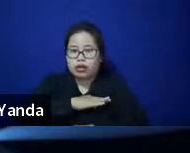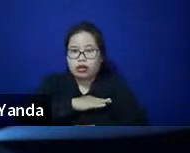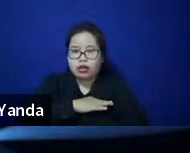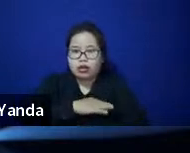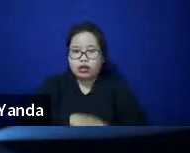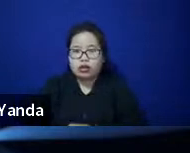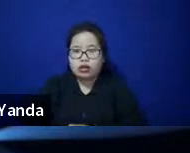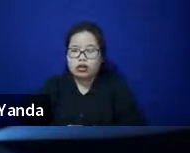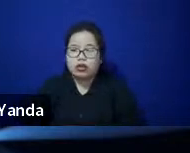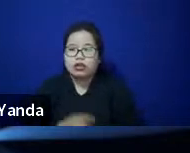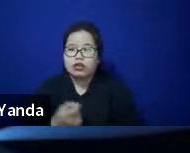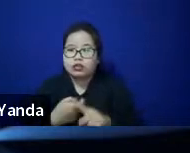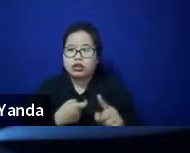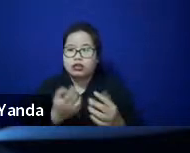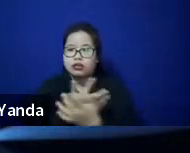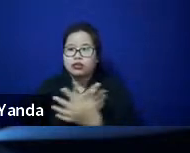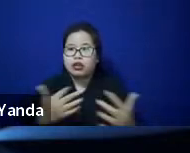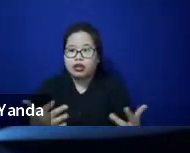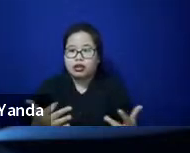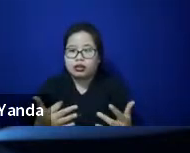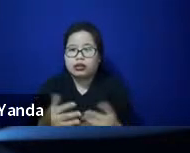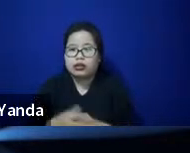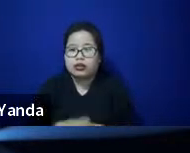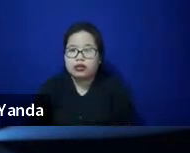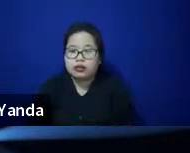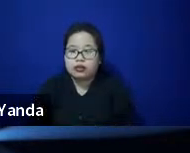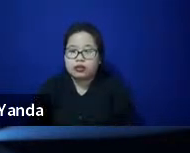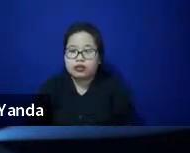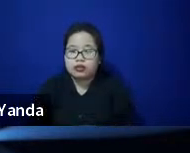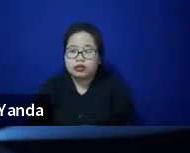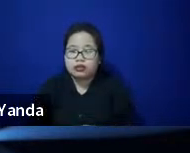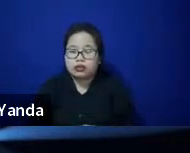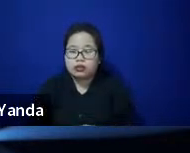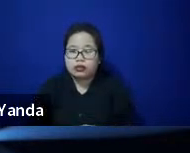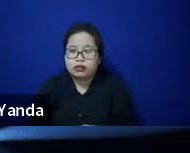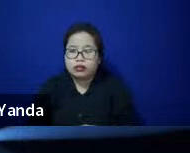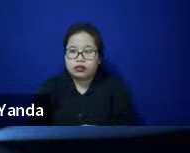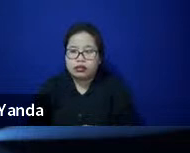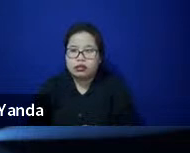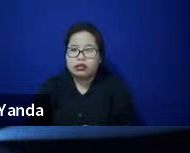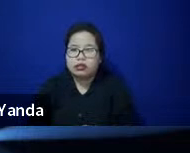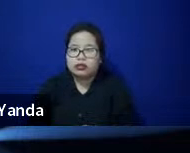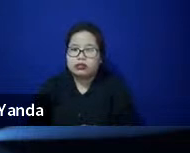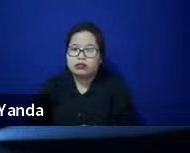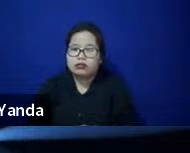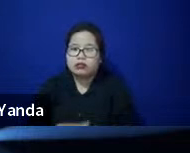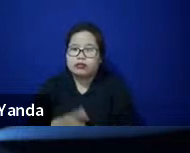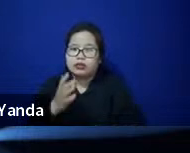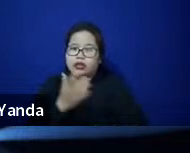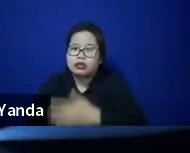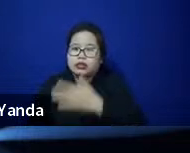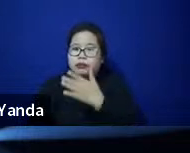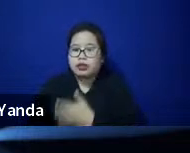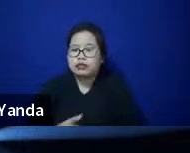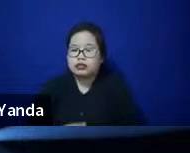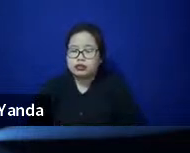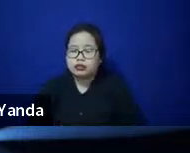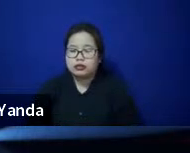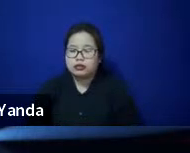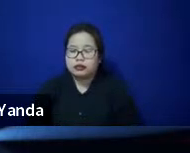people with disabilities to be active and to